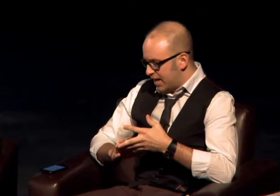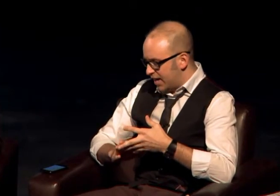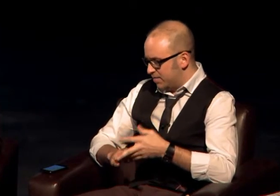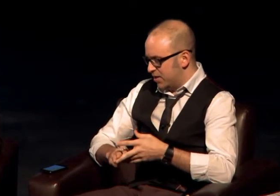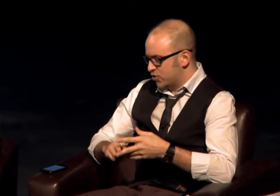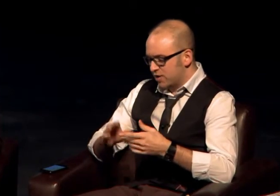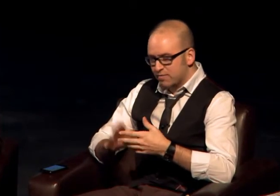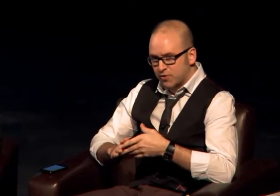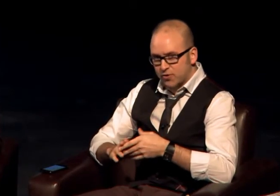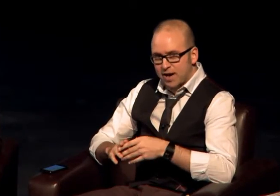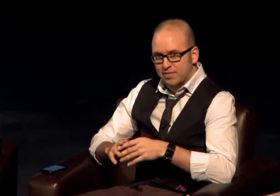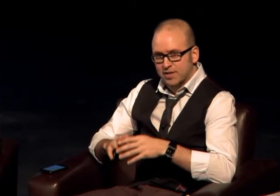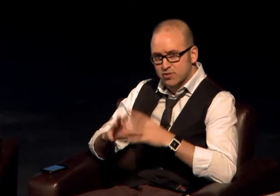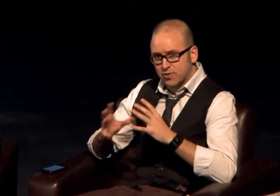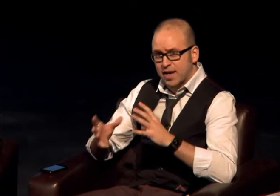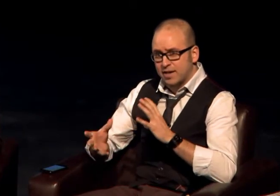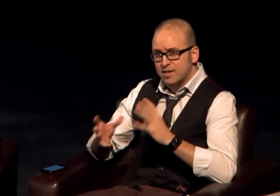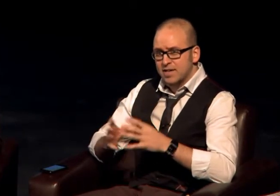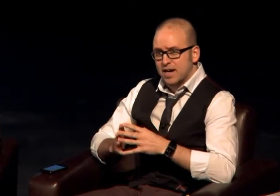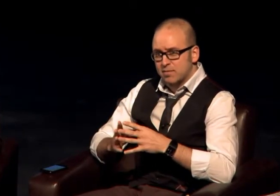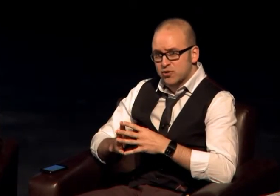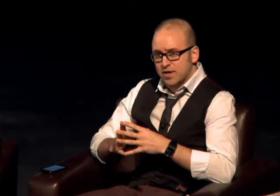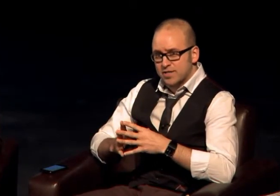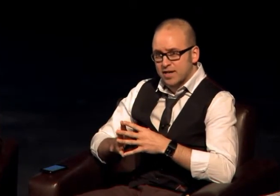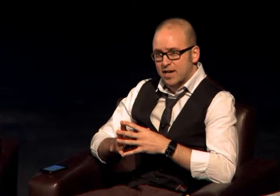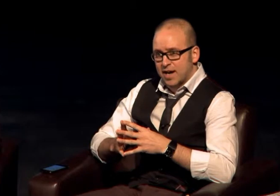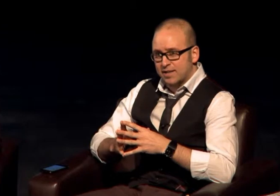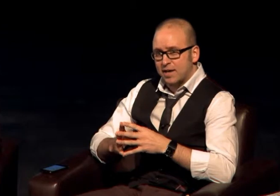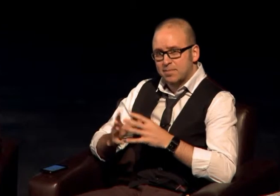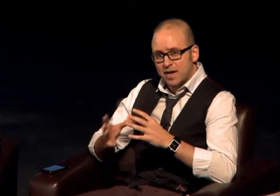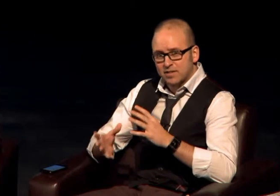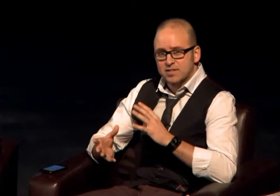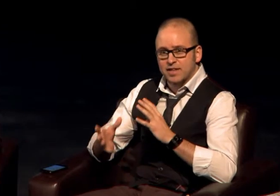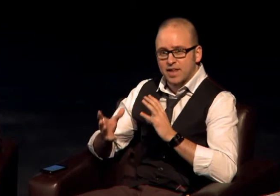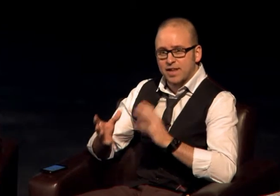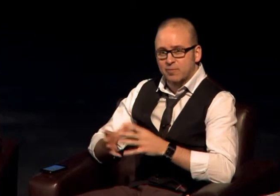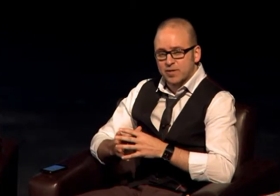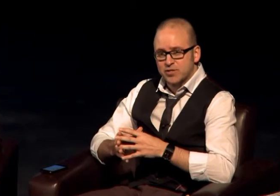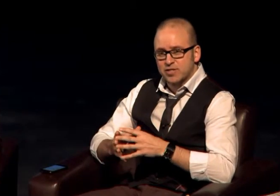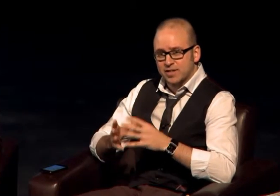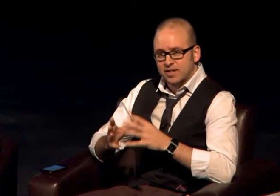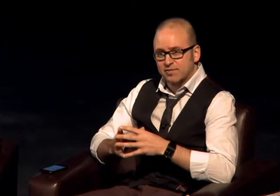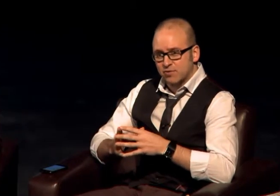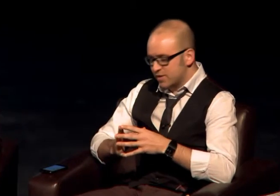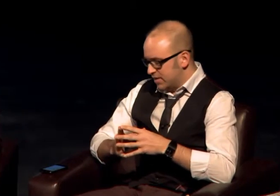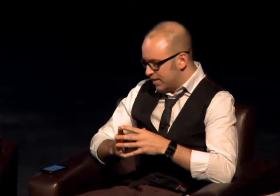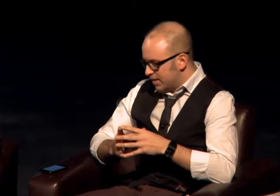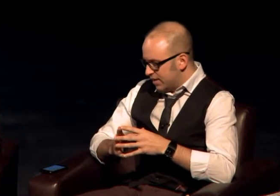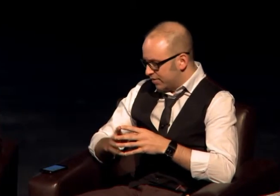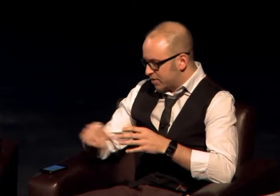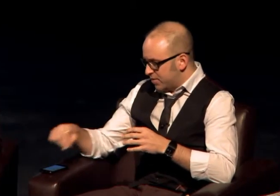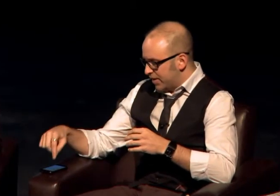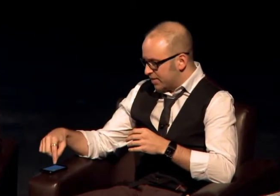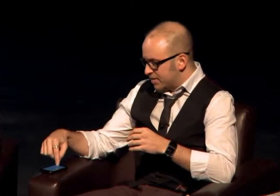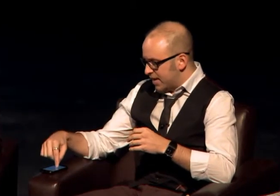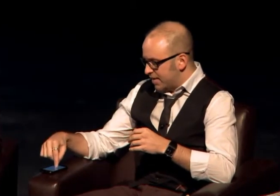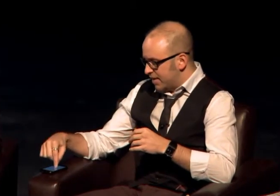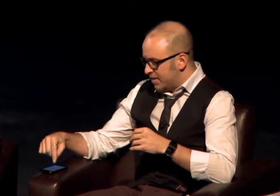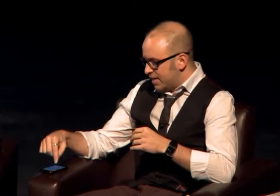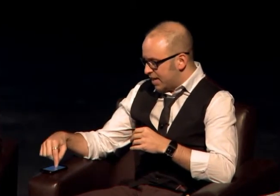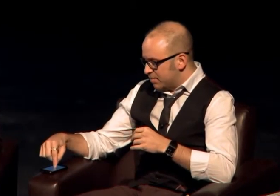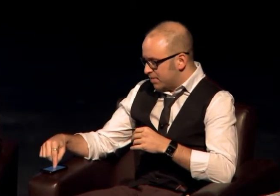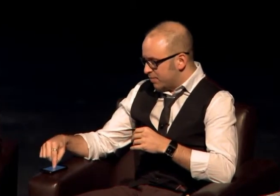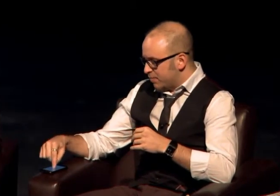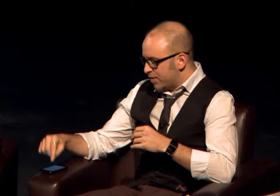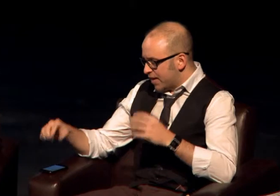illustration, animation, photographic. So again, I'm trying to add that balance and that richness and that diversity of experience. And